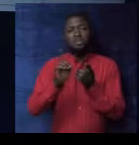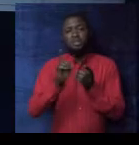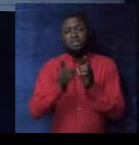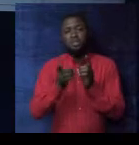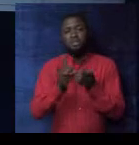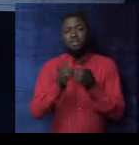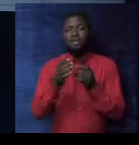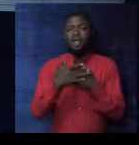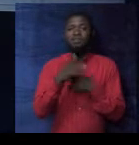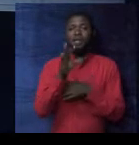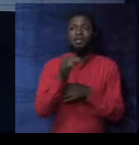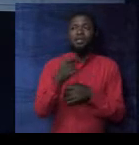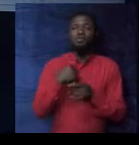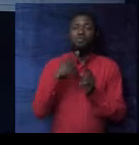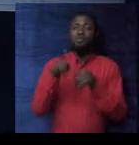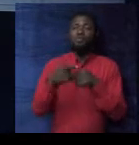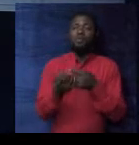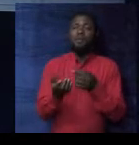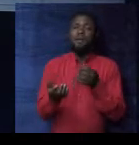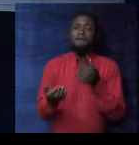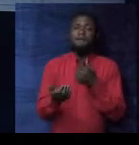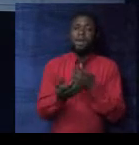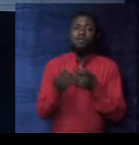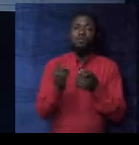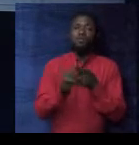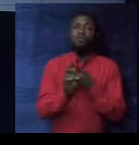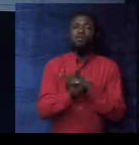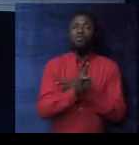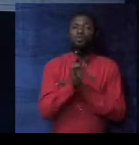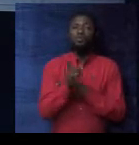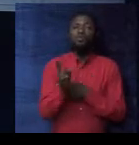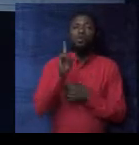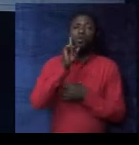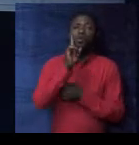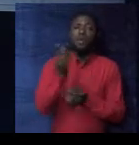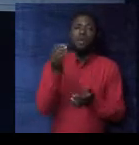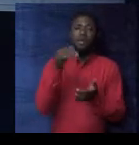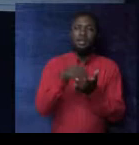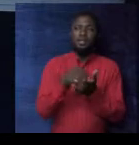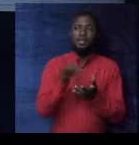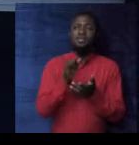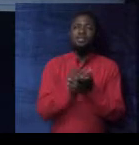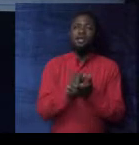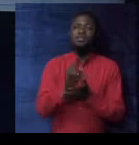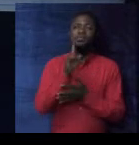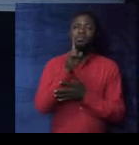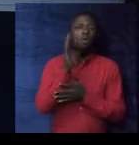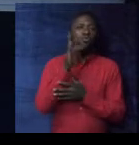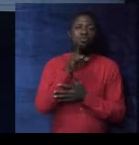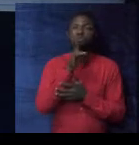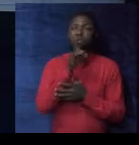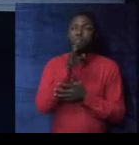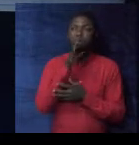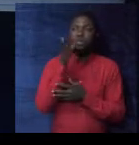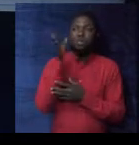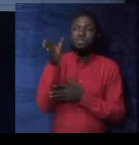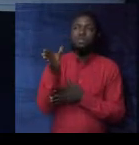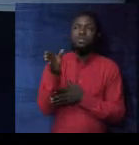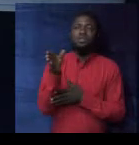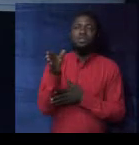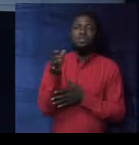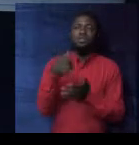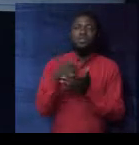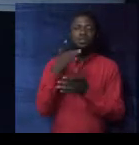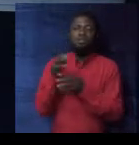digit after 9. So we have to go back to use 1. And in this case, we have to use 1 again. But that 1 will no longer be